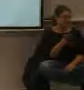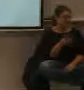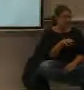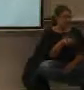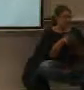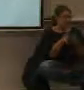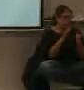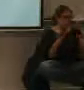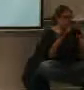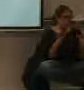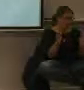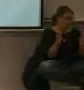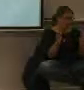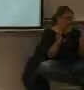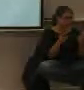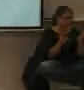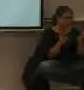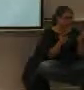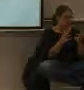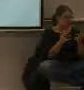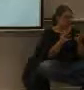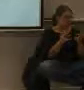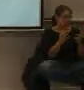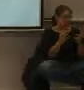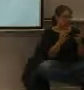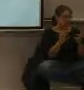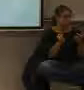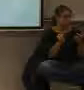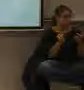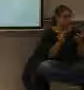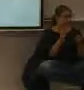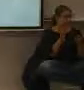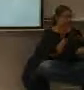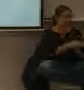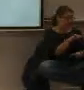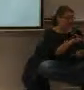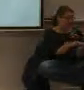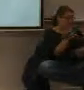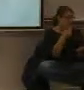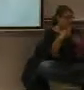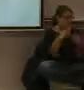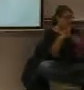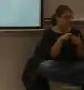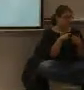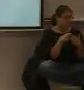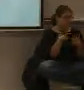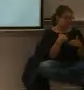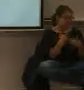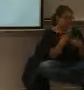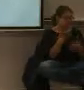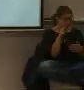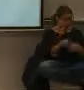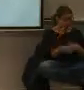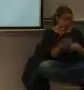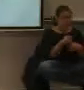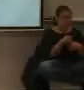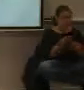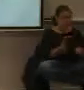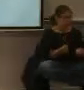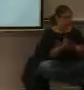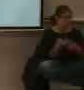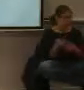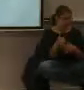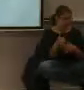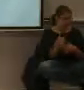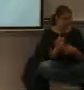this is widespread in most all states where they looked for it. Alligators are having problems reproducing because of this, and a variety of